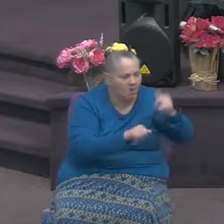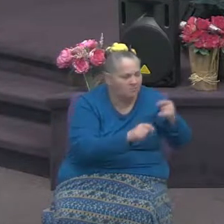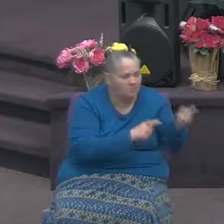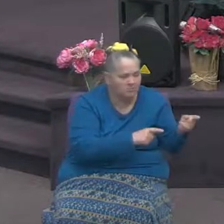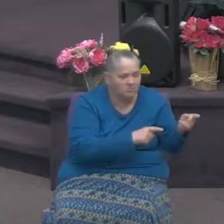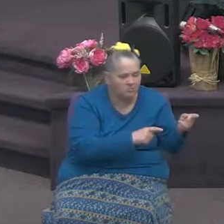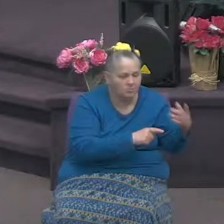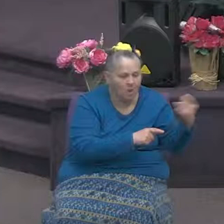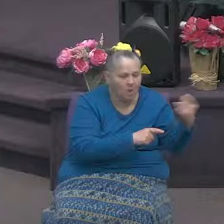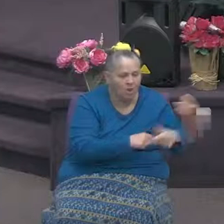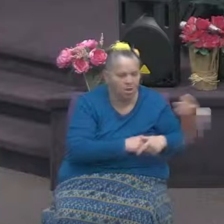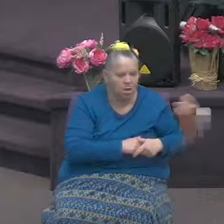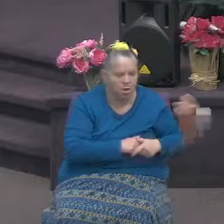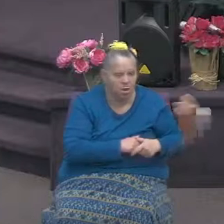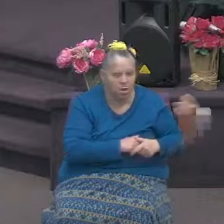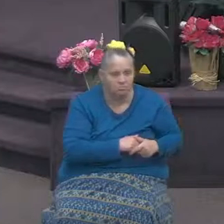to.